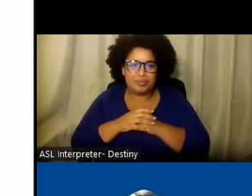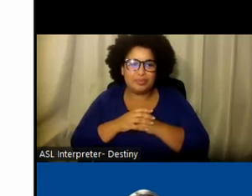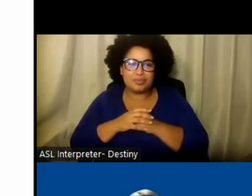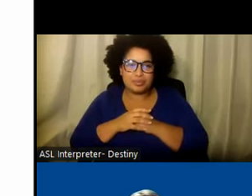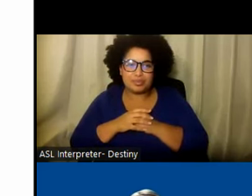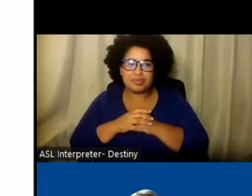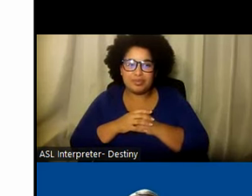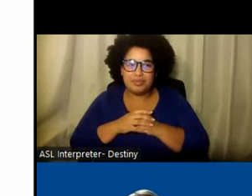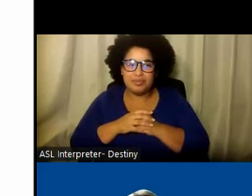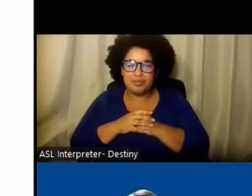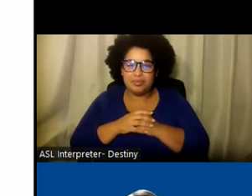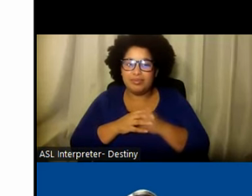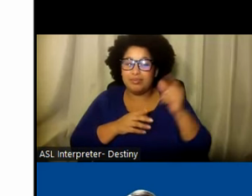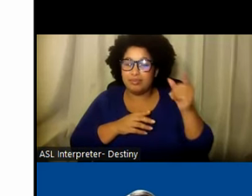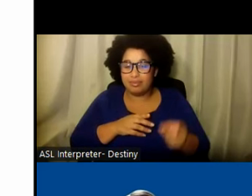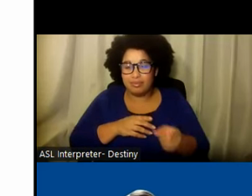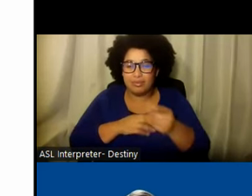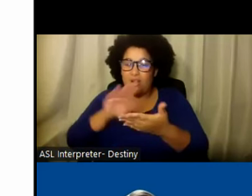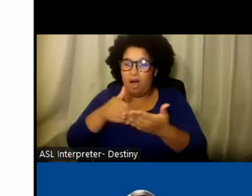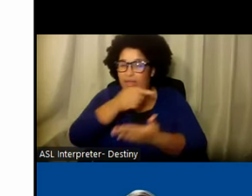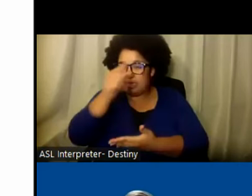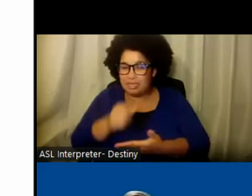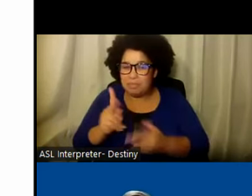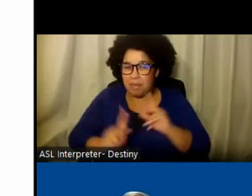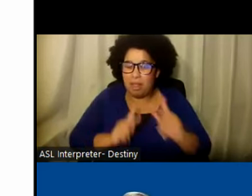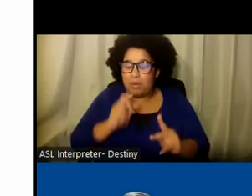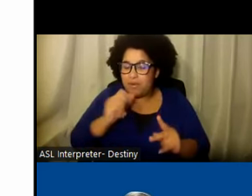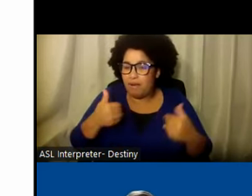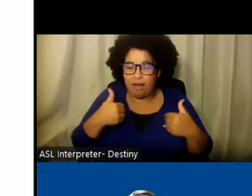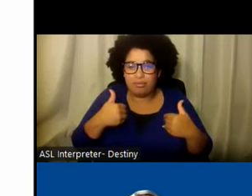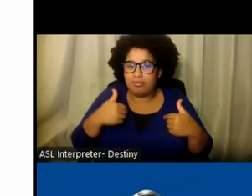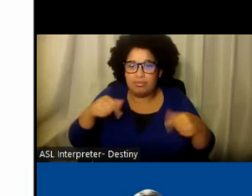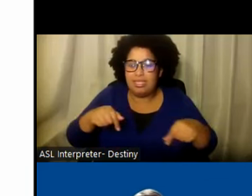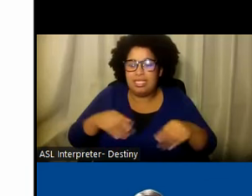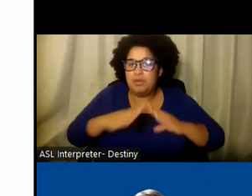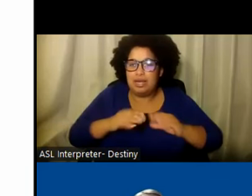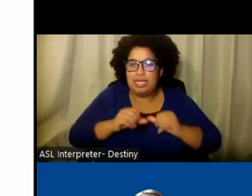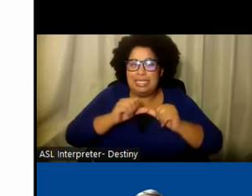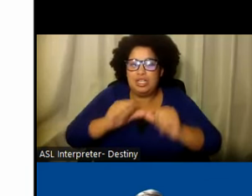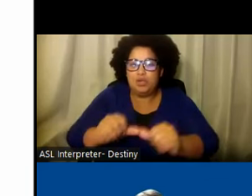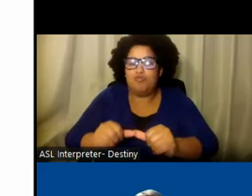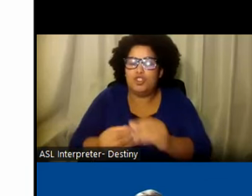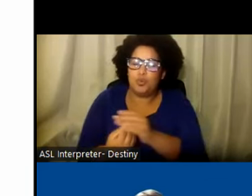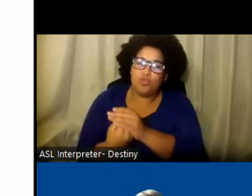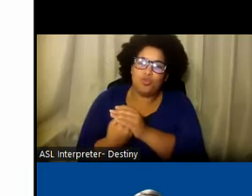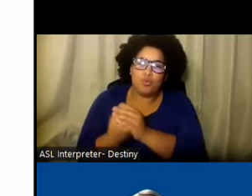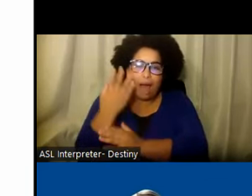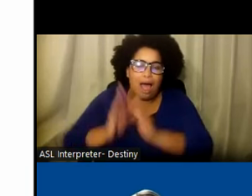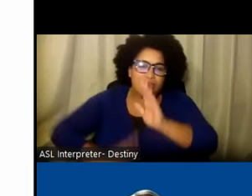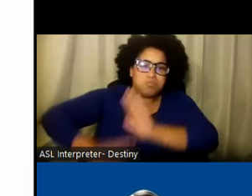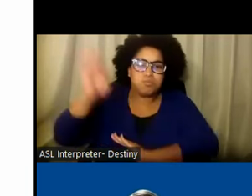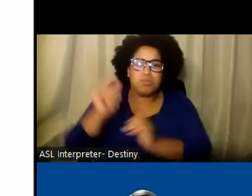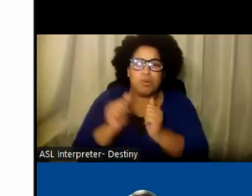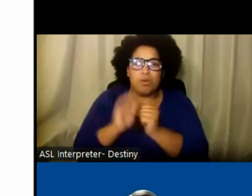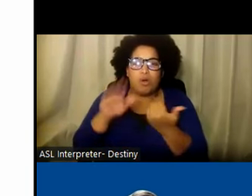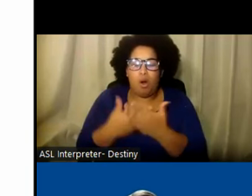If it wasn't for all of these people, we would not as a community be able to continue to thrive with armed with the knowledge